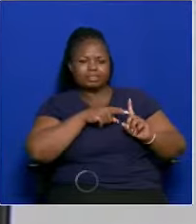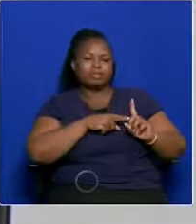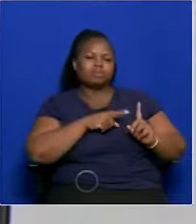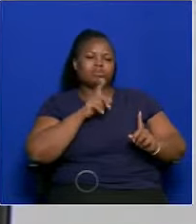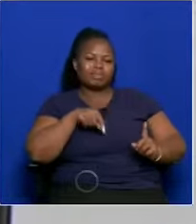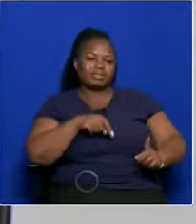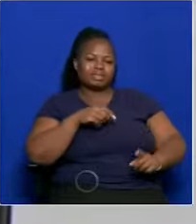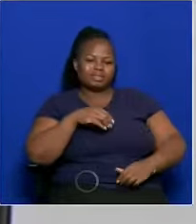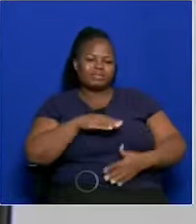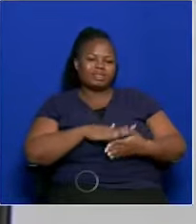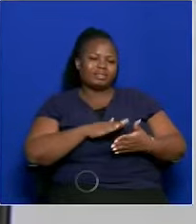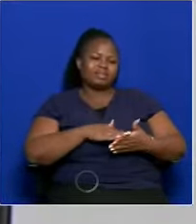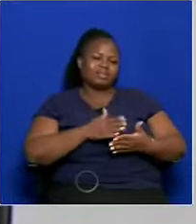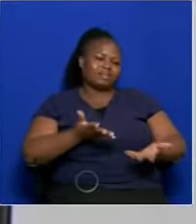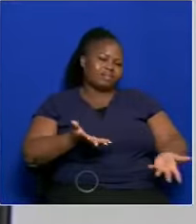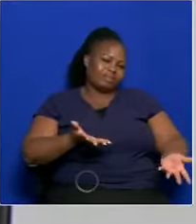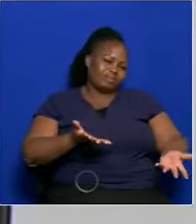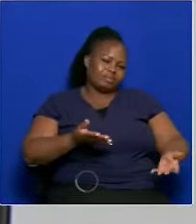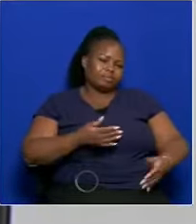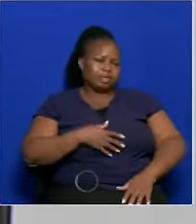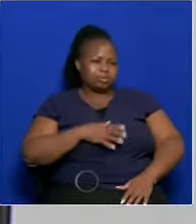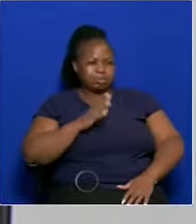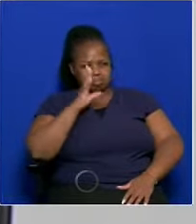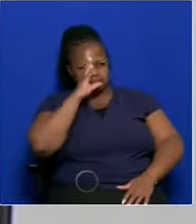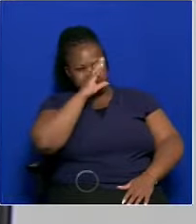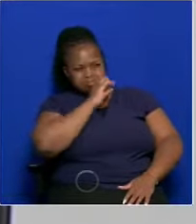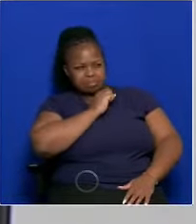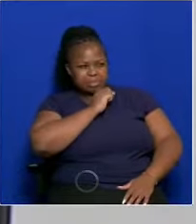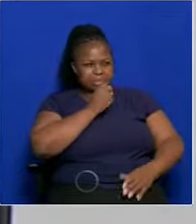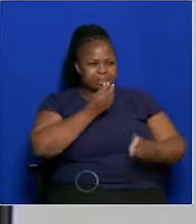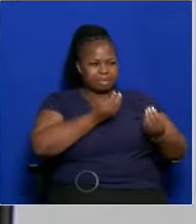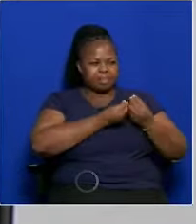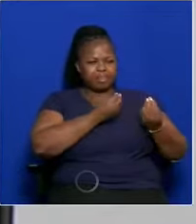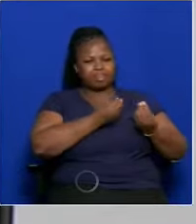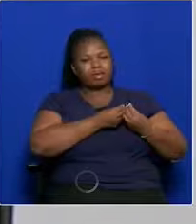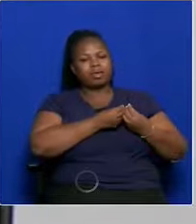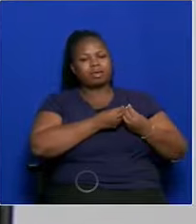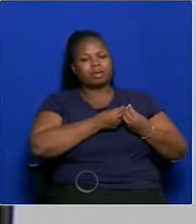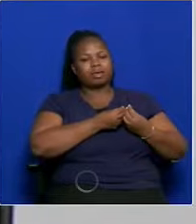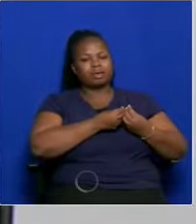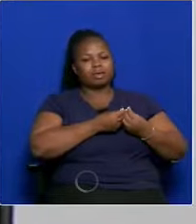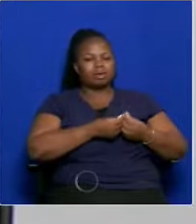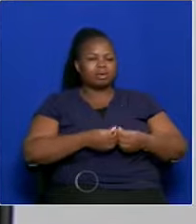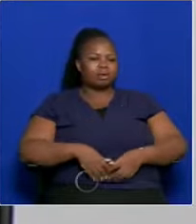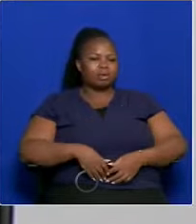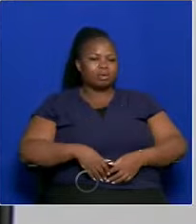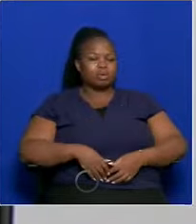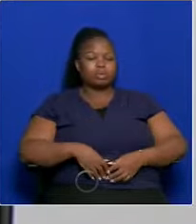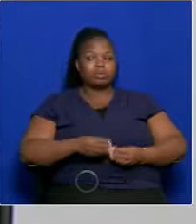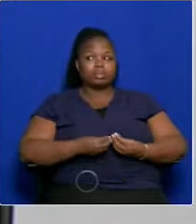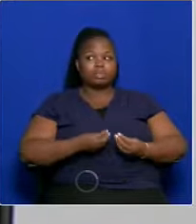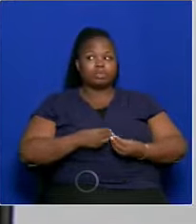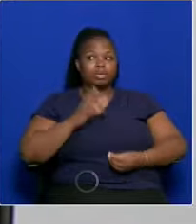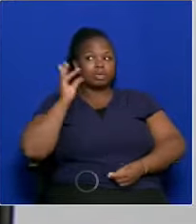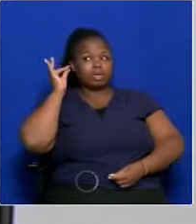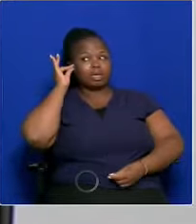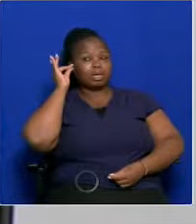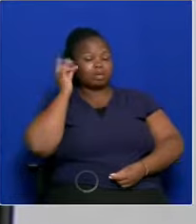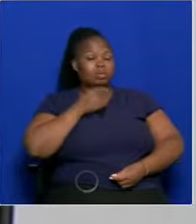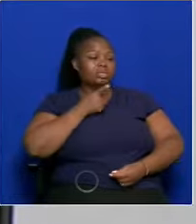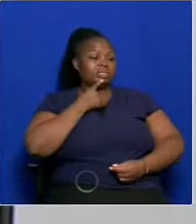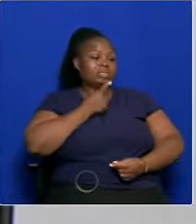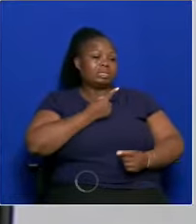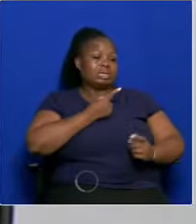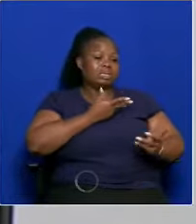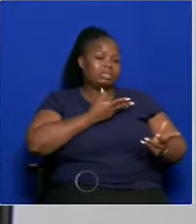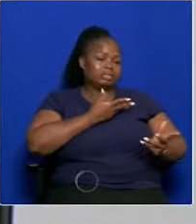meaning I must have a suspicion of some sort, or certain thing which was said, which I heard, or suspecting